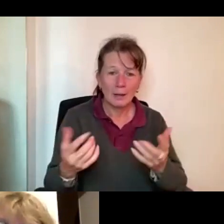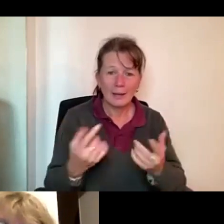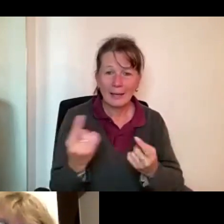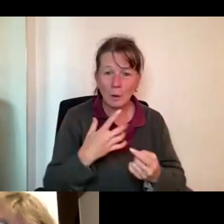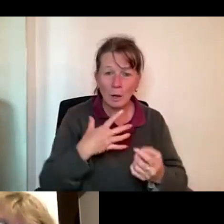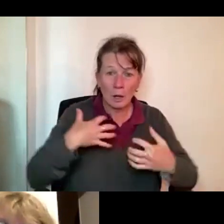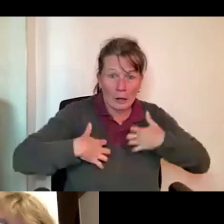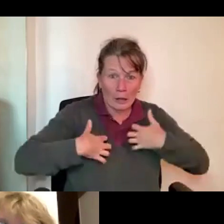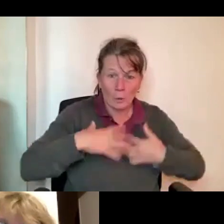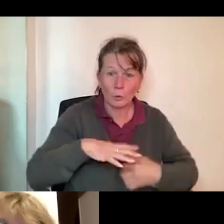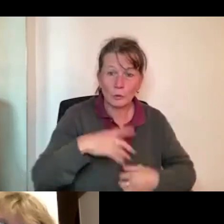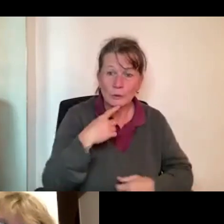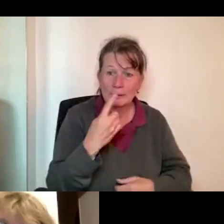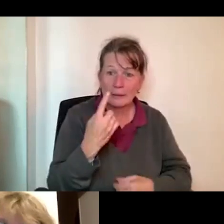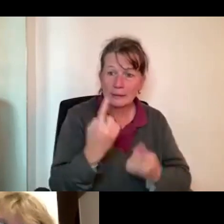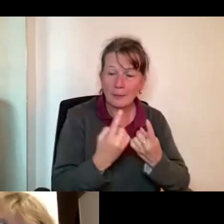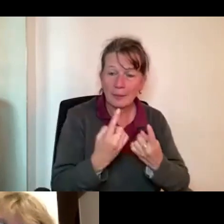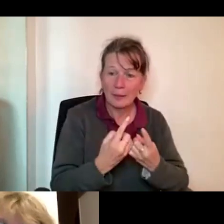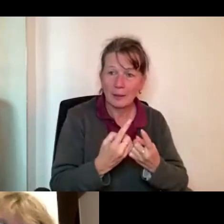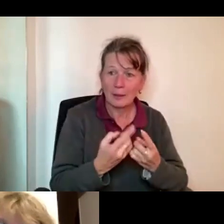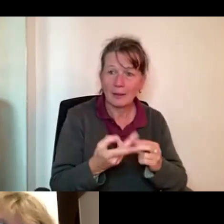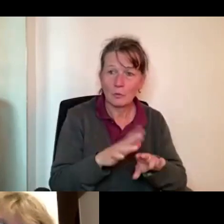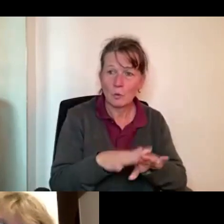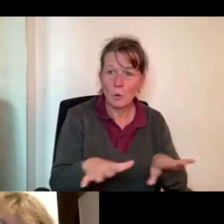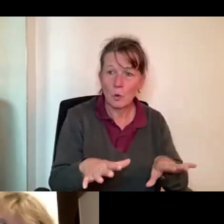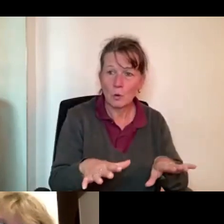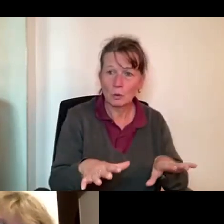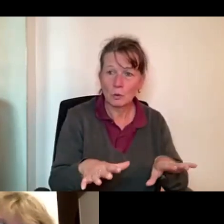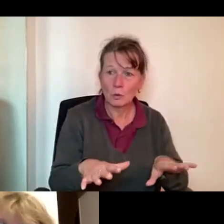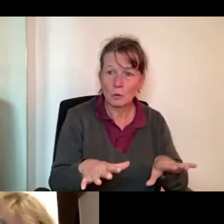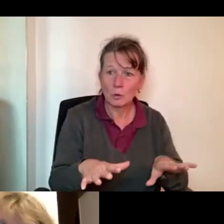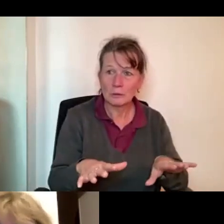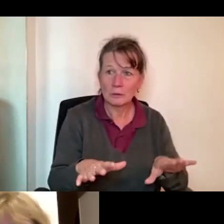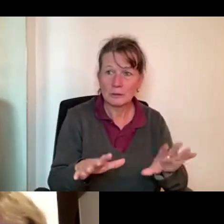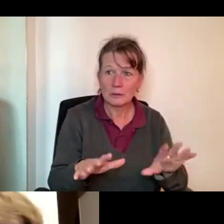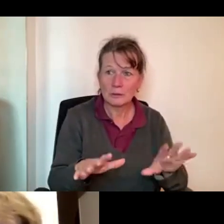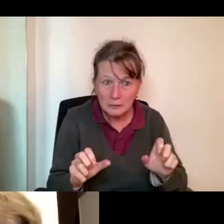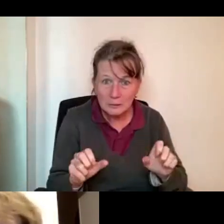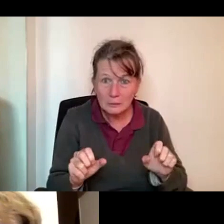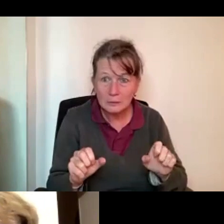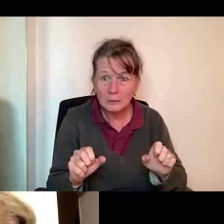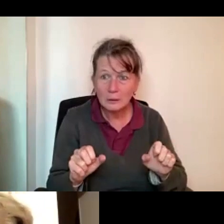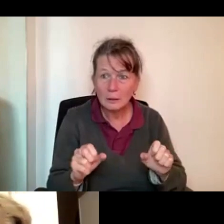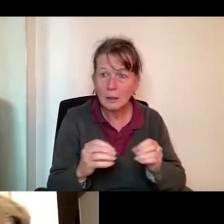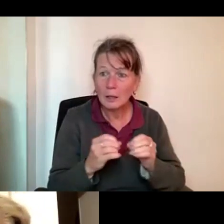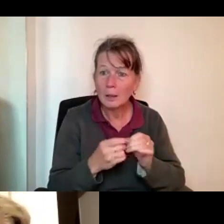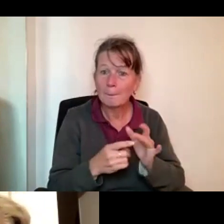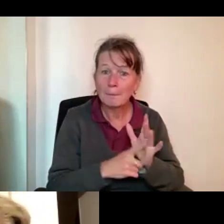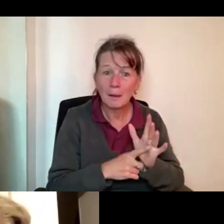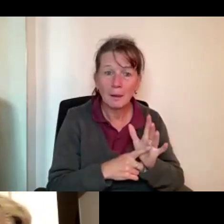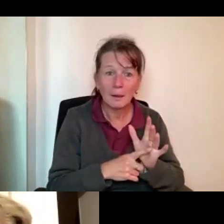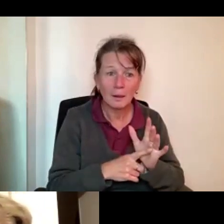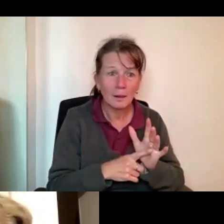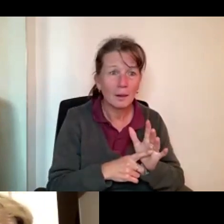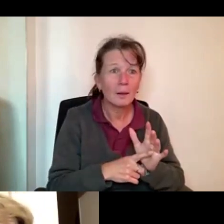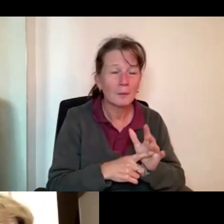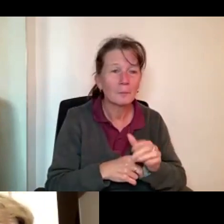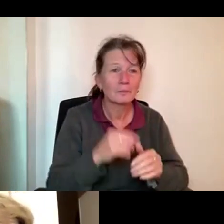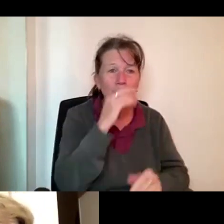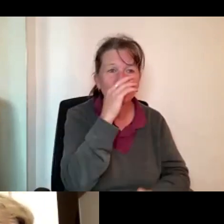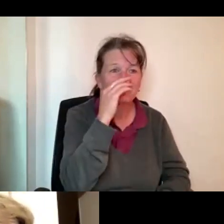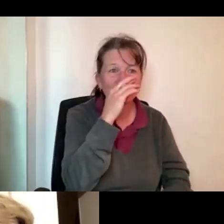speak, now would be the moment. If not, it's Bill. Hello, Bill. Oh, thank you.